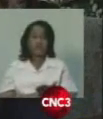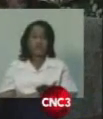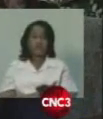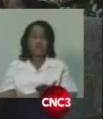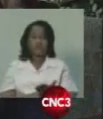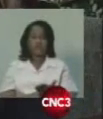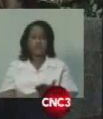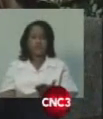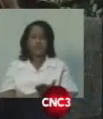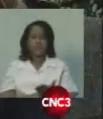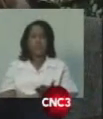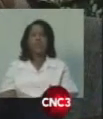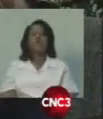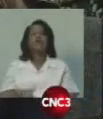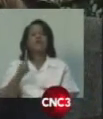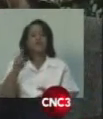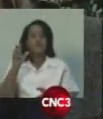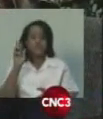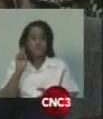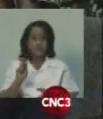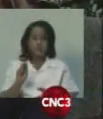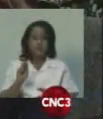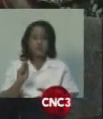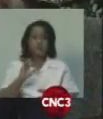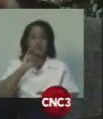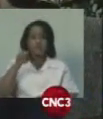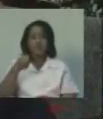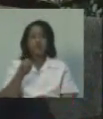So Dr. Job, good evening, and let's take it straight over